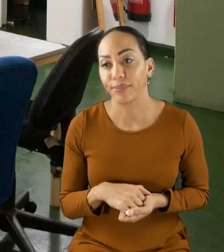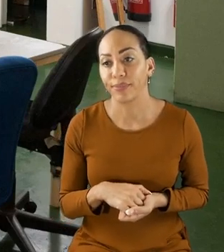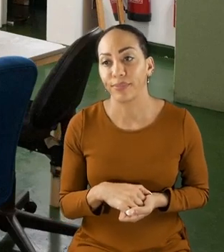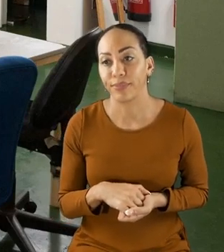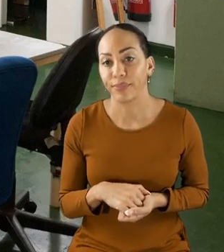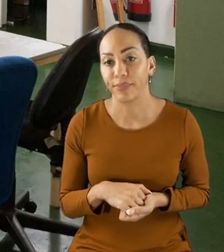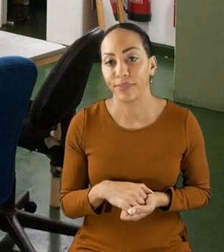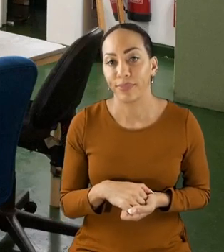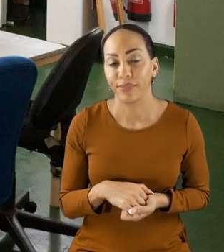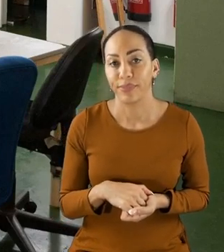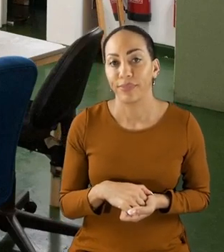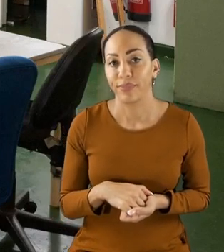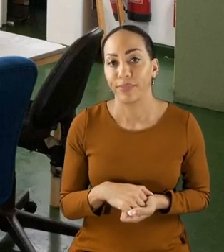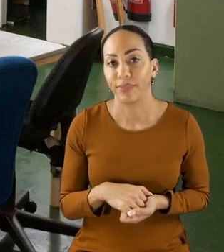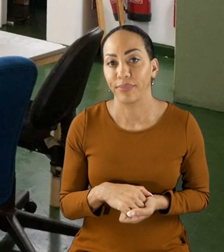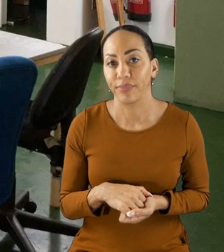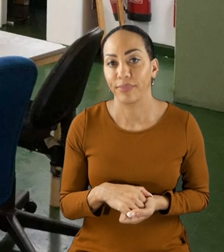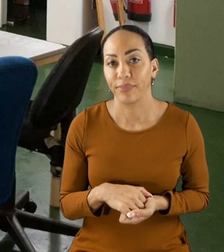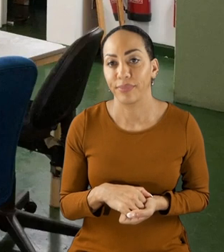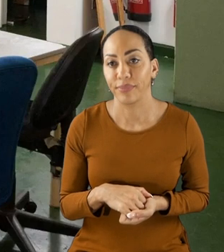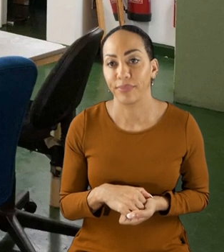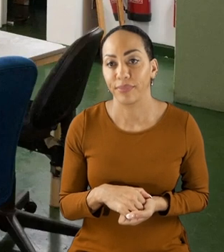Even also as things like,